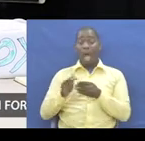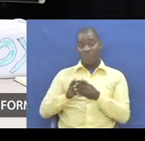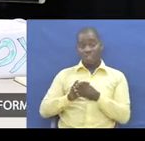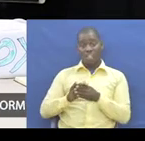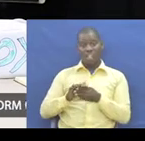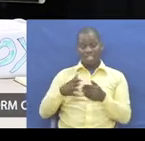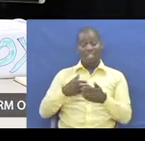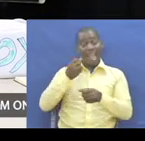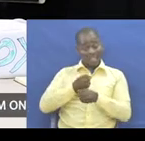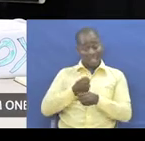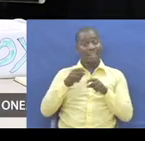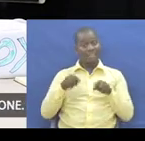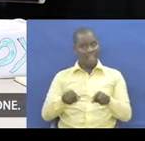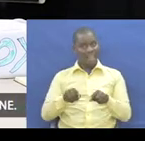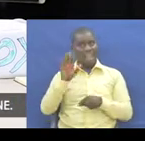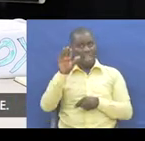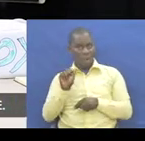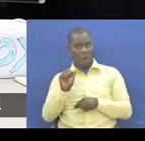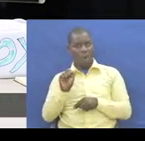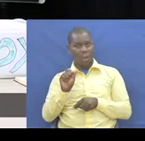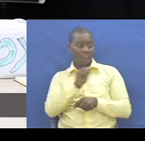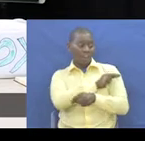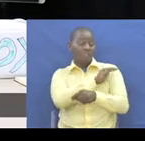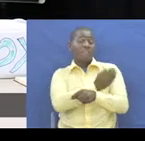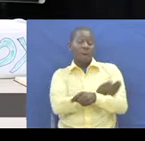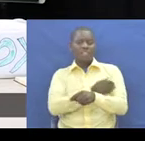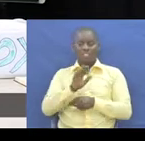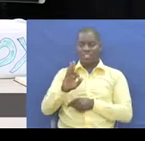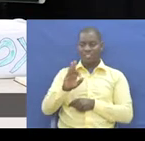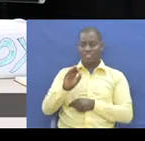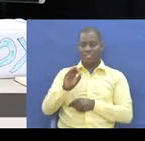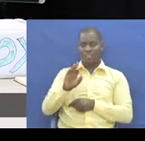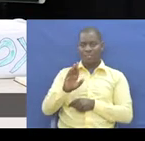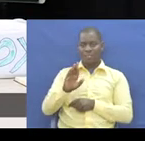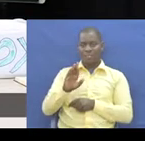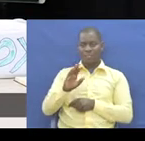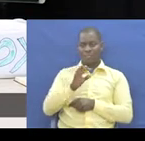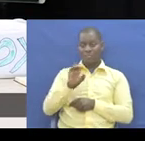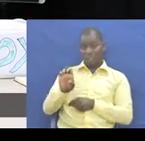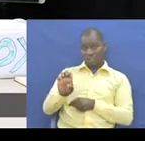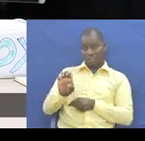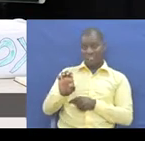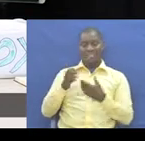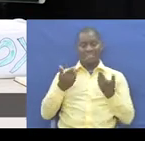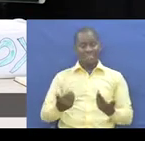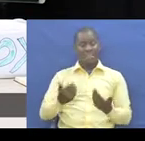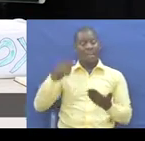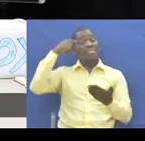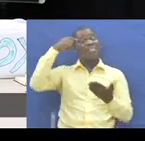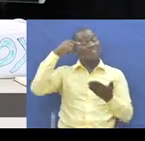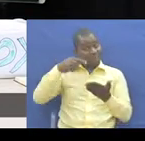applying something, a very interesting one. You know what is that? The application of all of this we have done here is what we call a